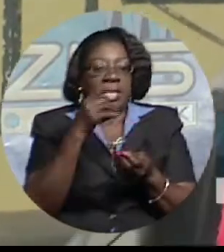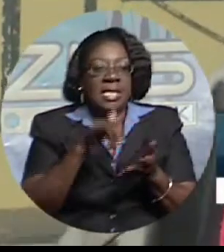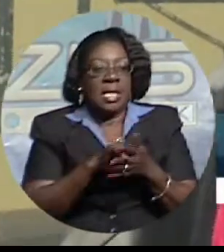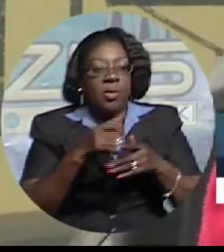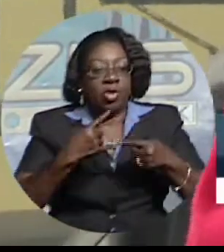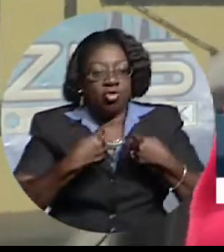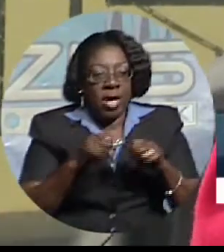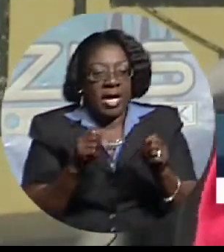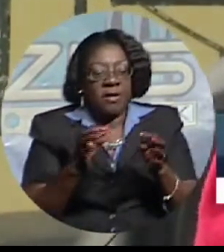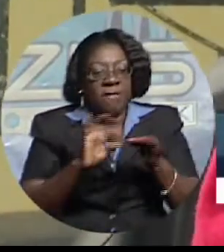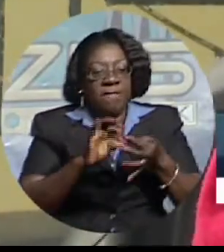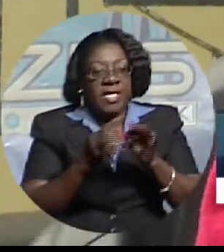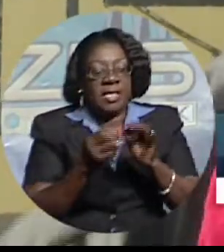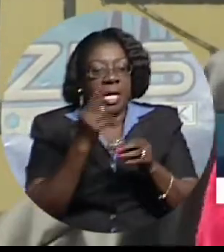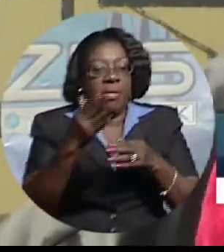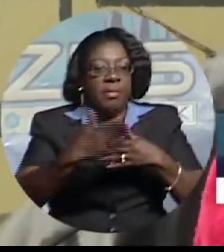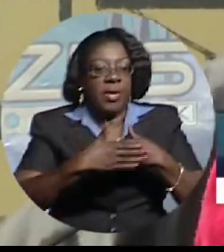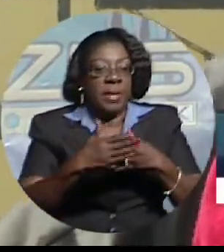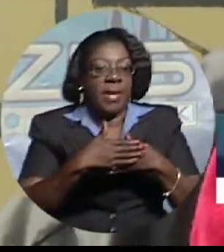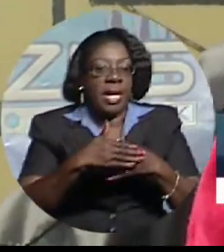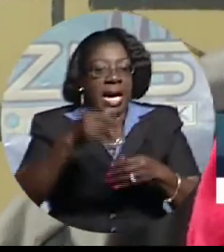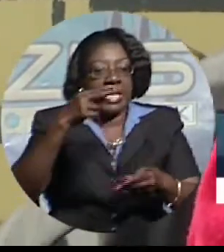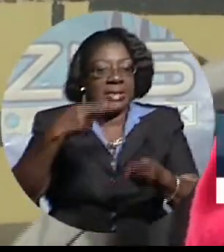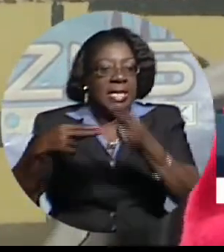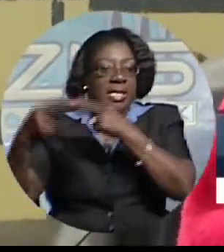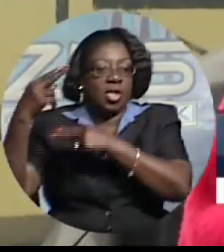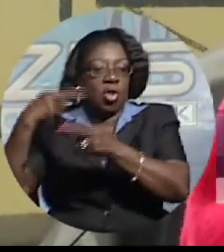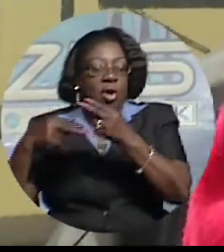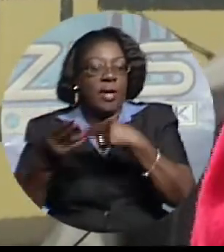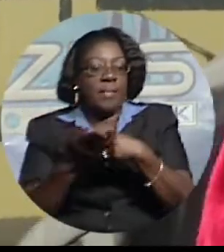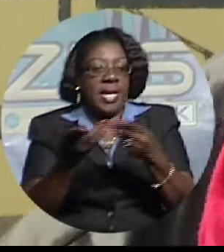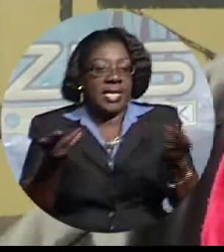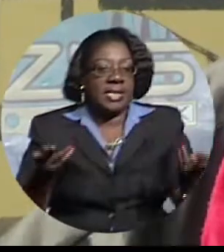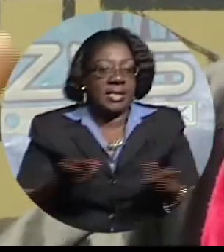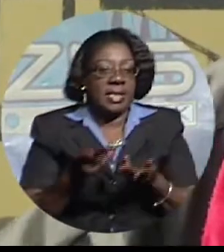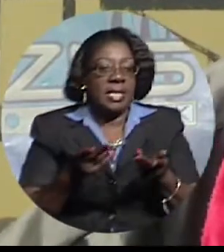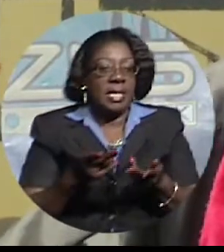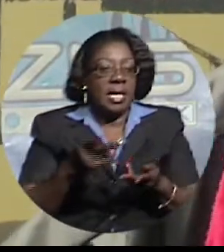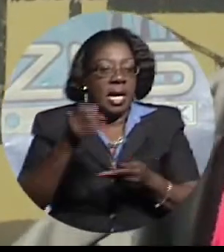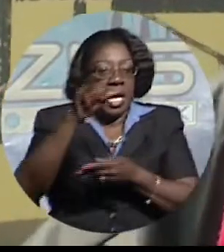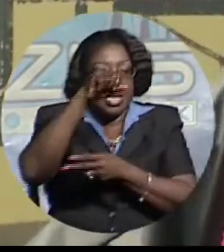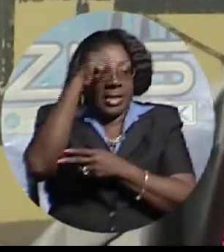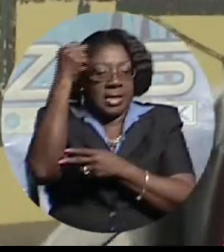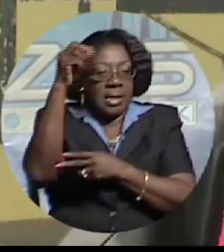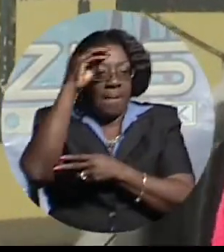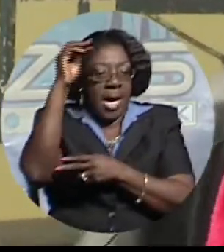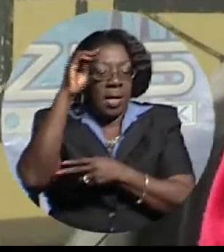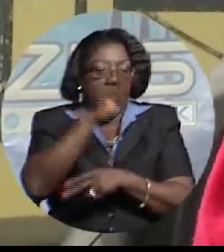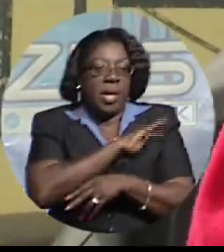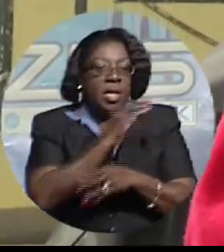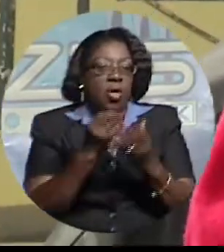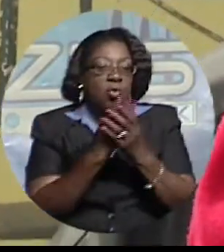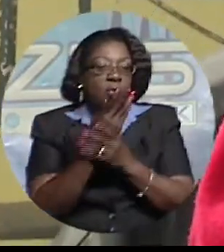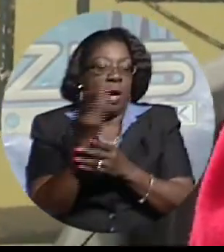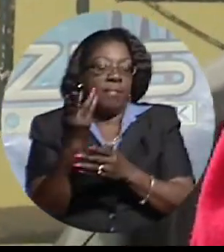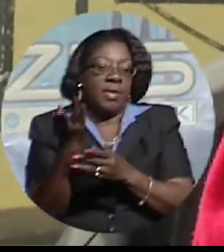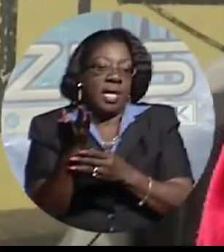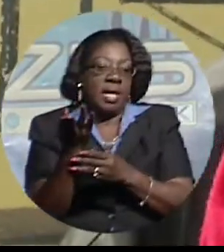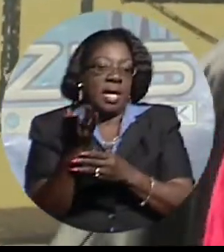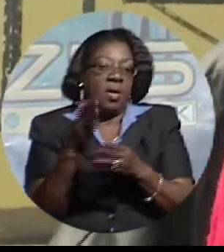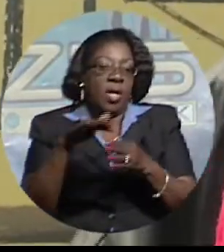as a historic place, you know, because you know who yeah, I know. Was there. And he grew up with 7 kids there.